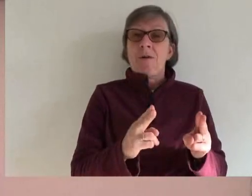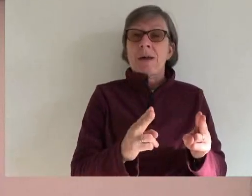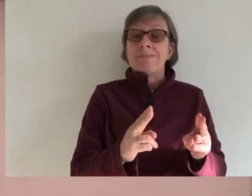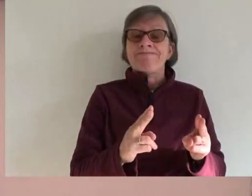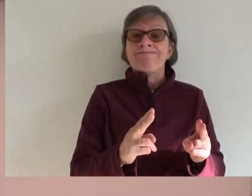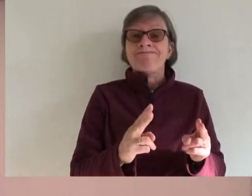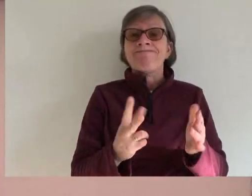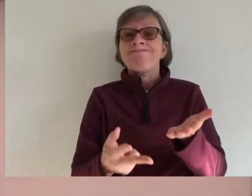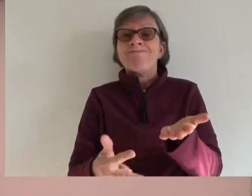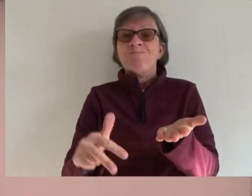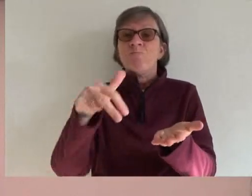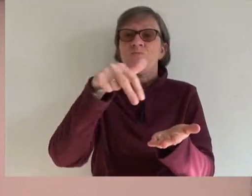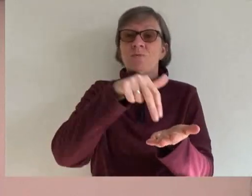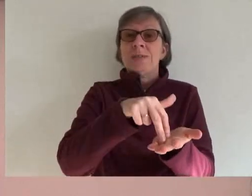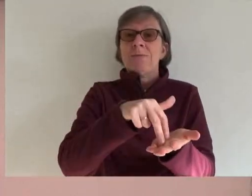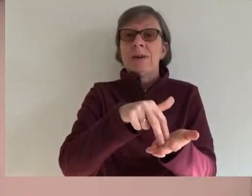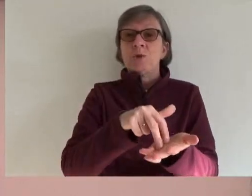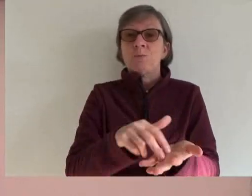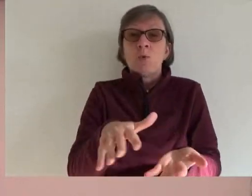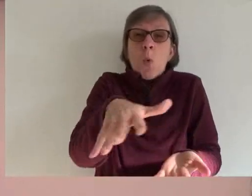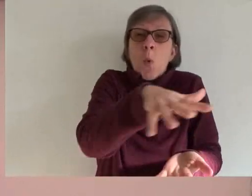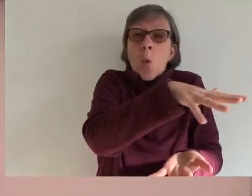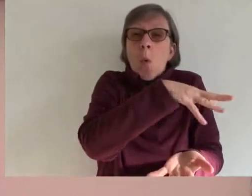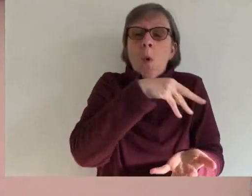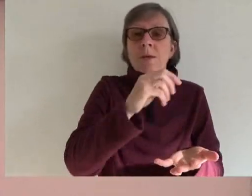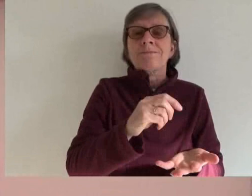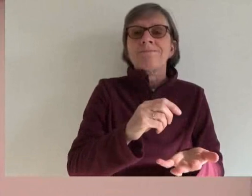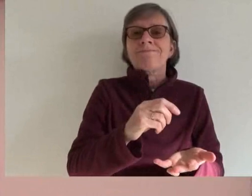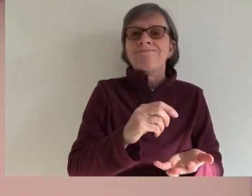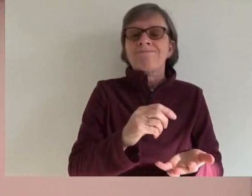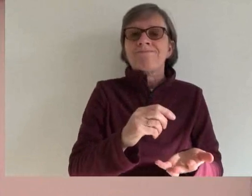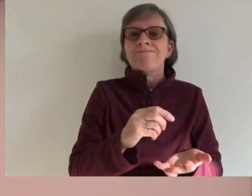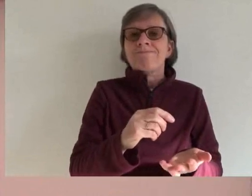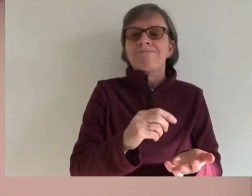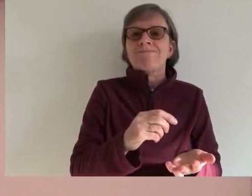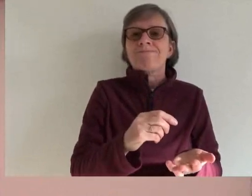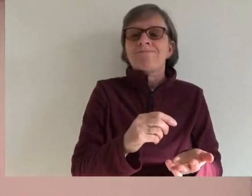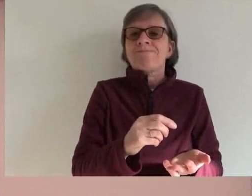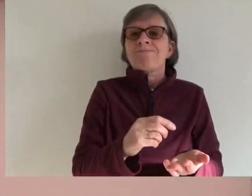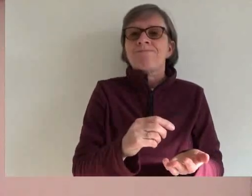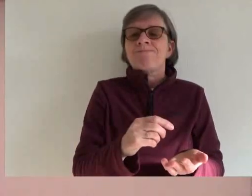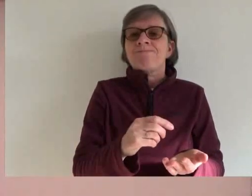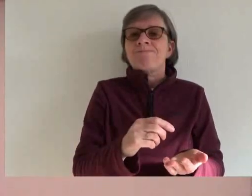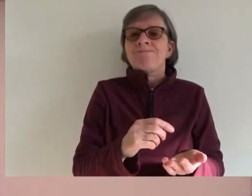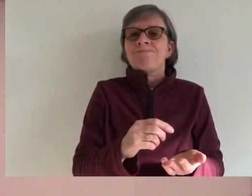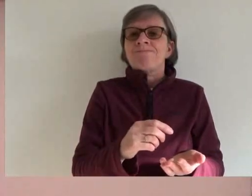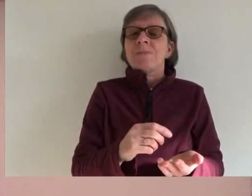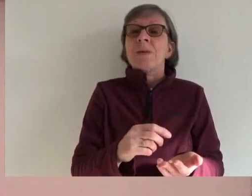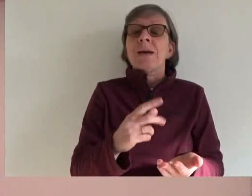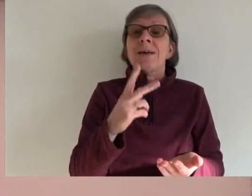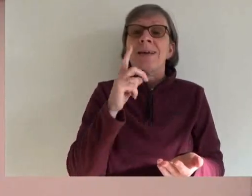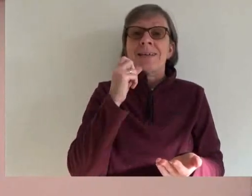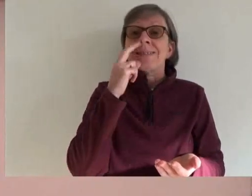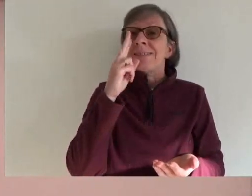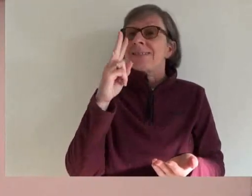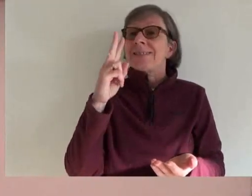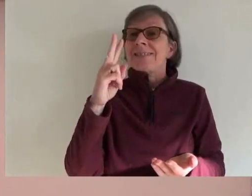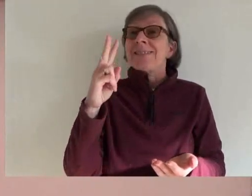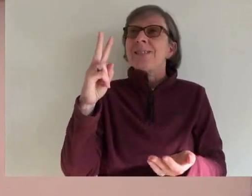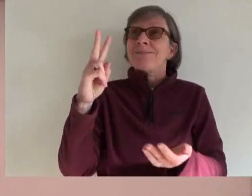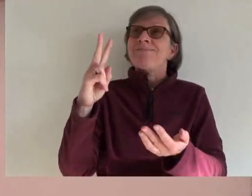and then his resurrection. And so he quite openly declares that Jesus is God.